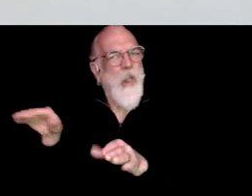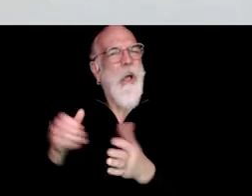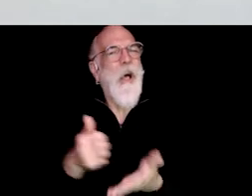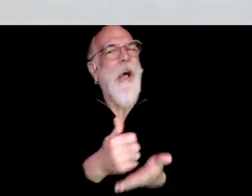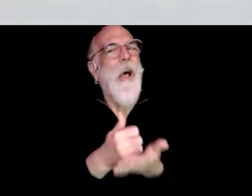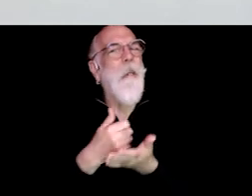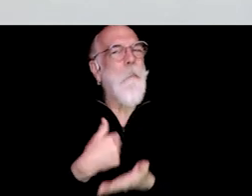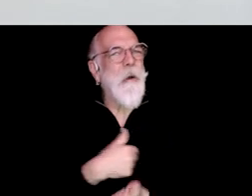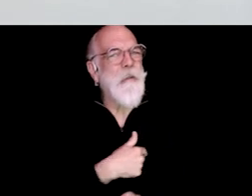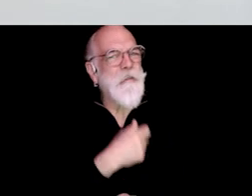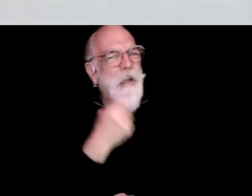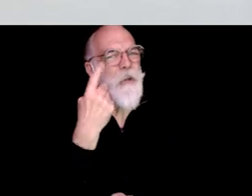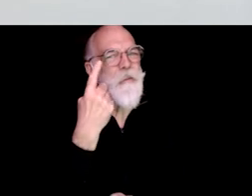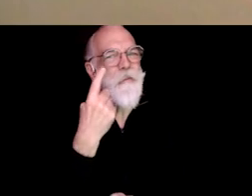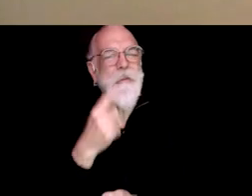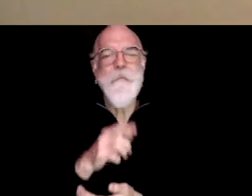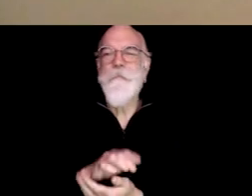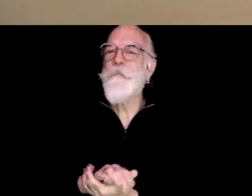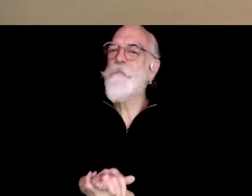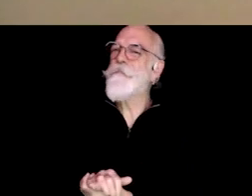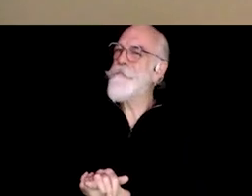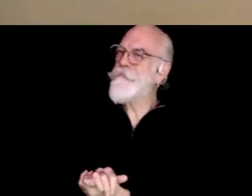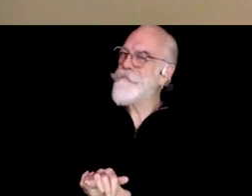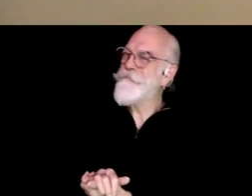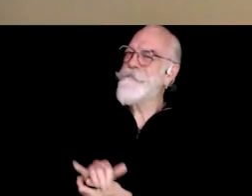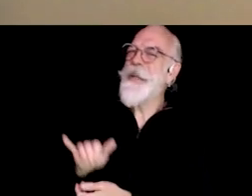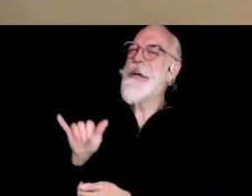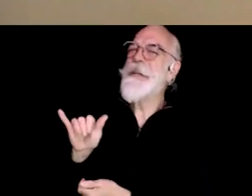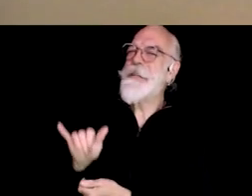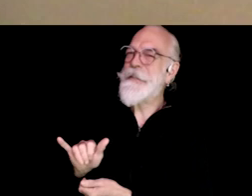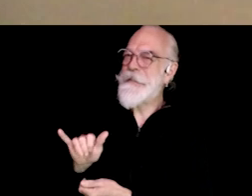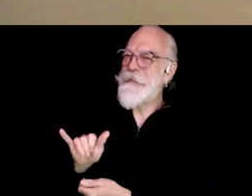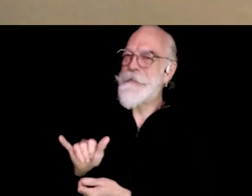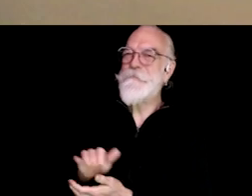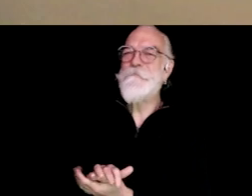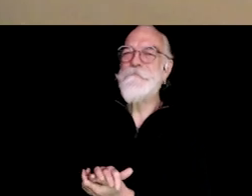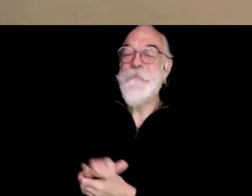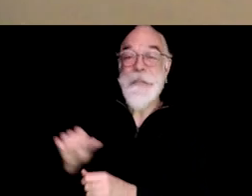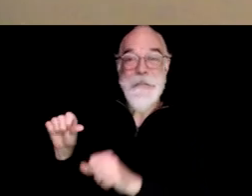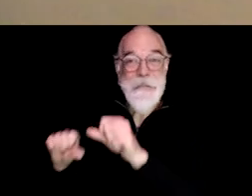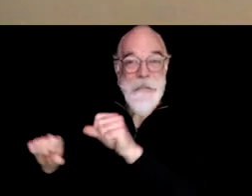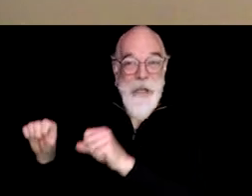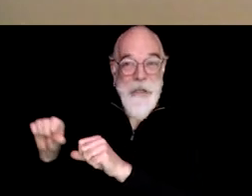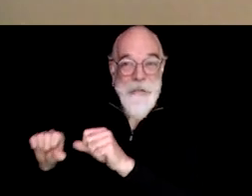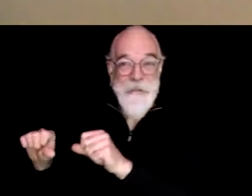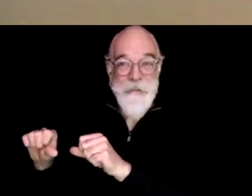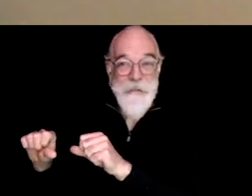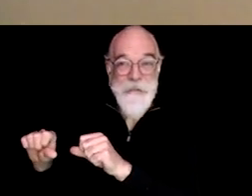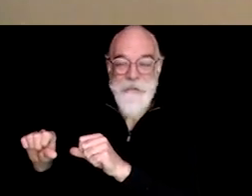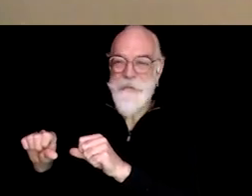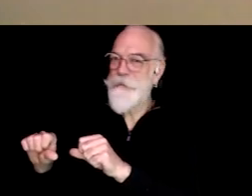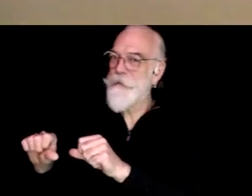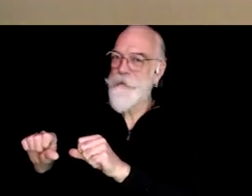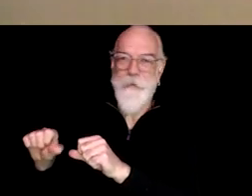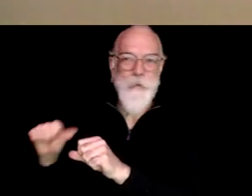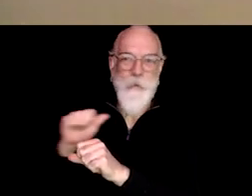Well, I think in science, that connection would be